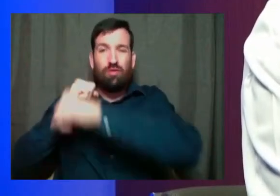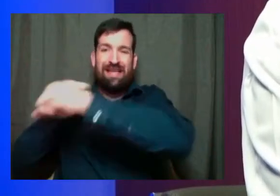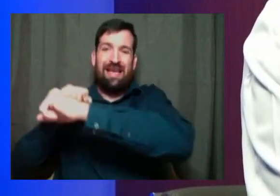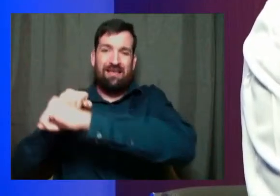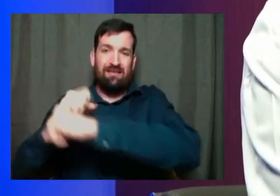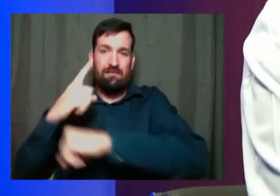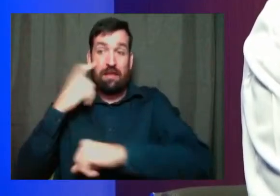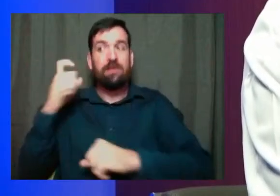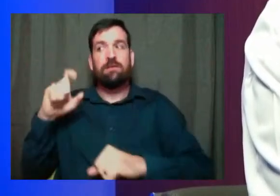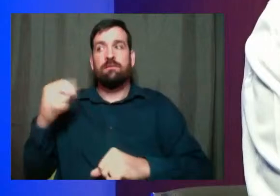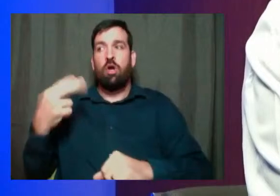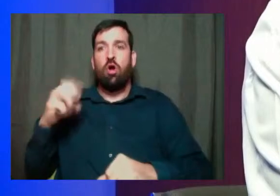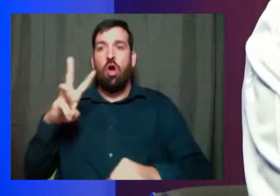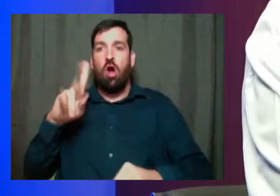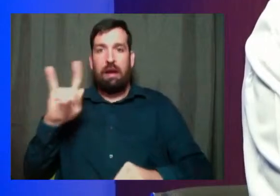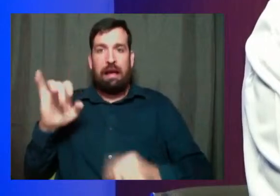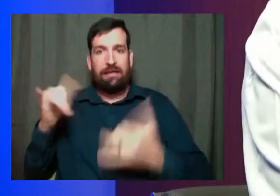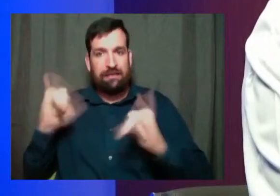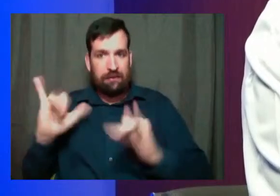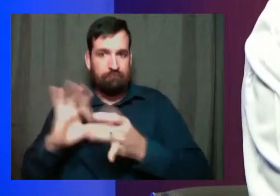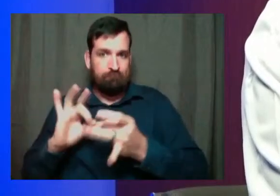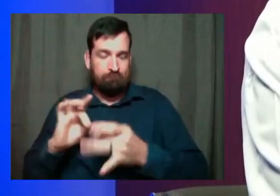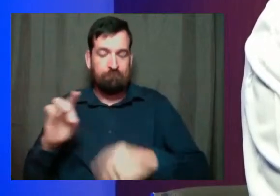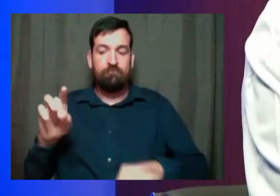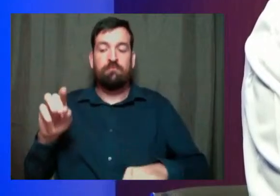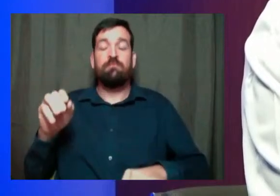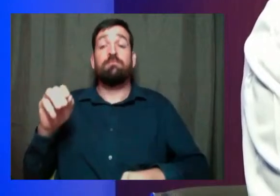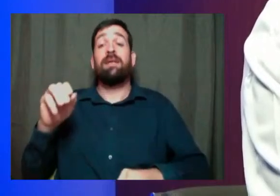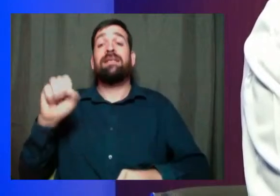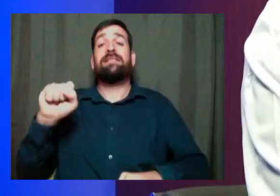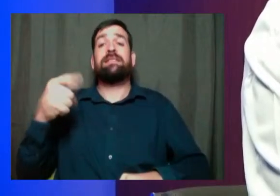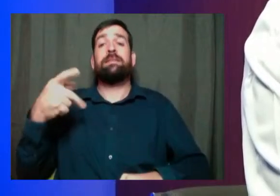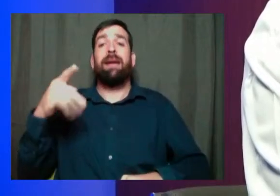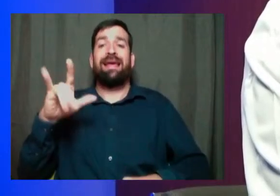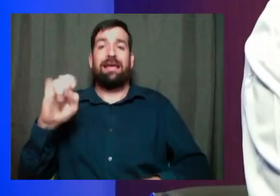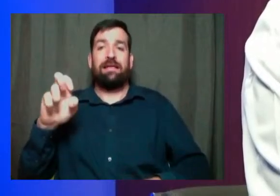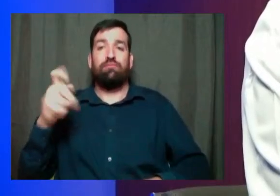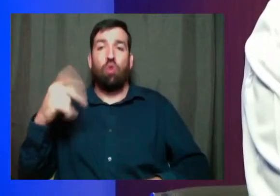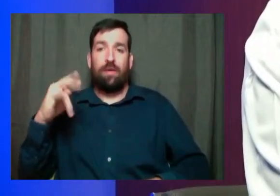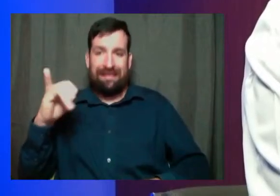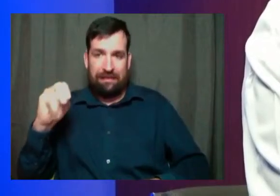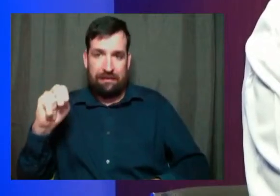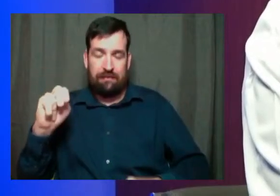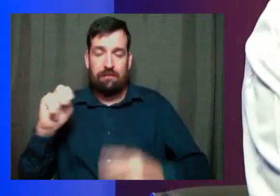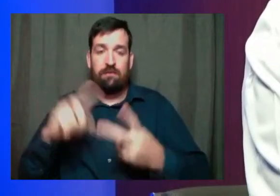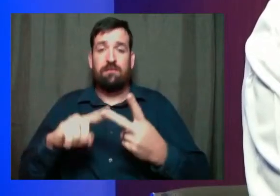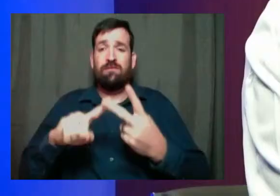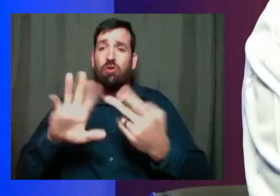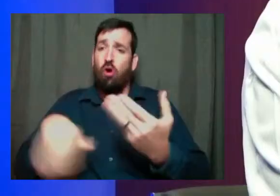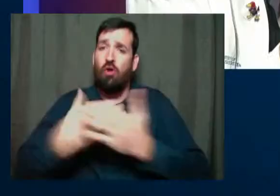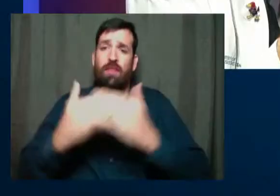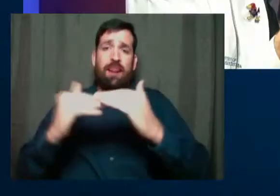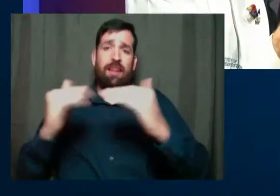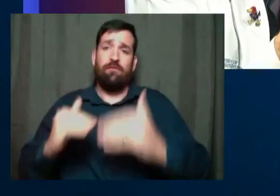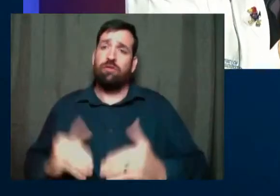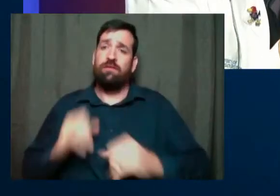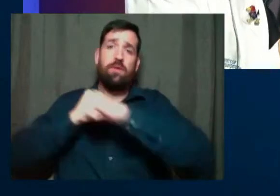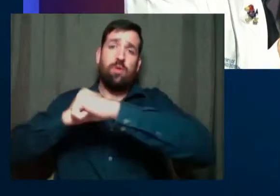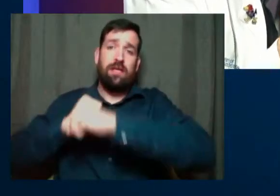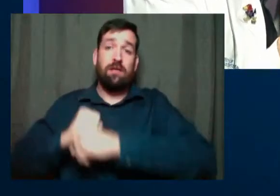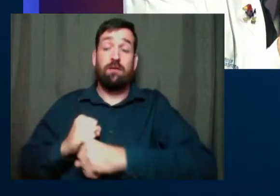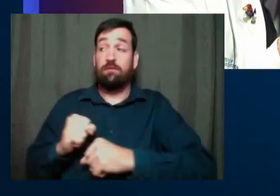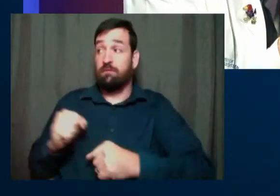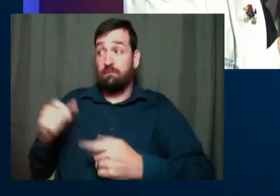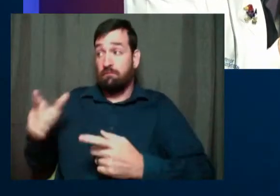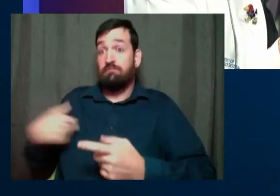earlier point, you have the spike protein, you still have all other levels of immunity, And Doc Hawk, I'm going to guess